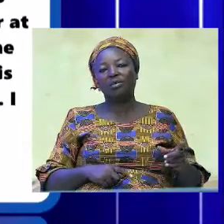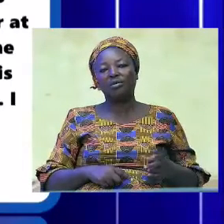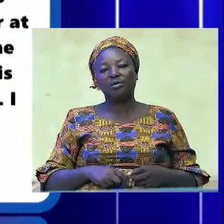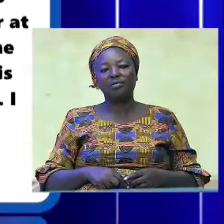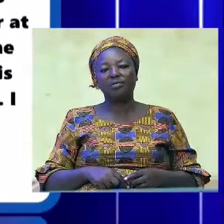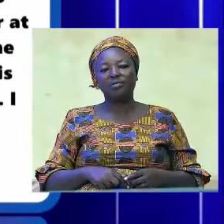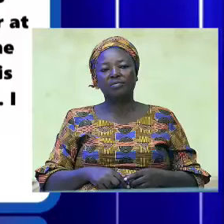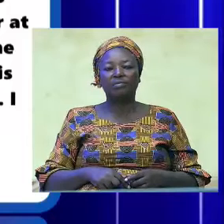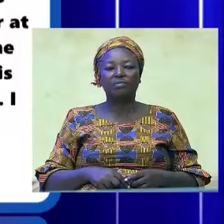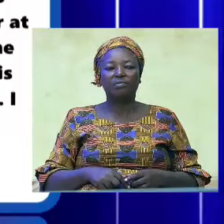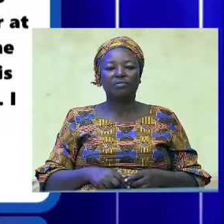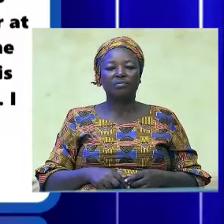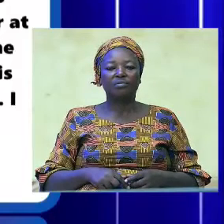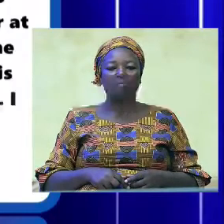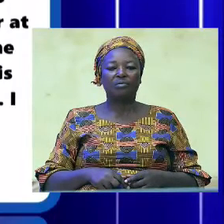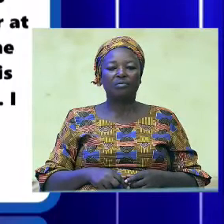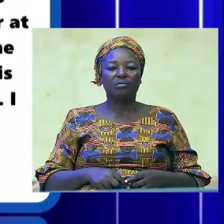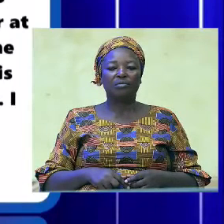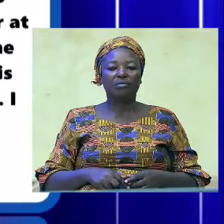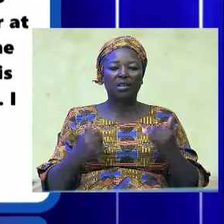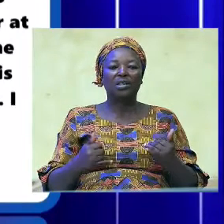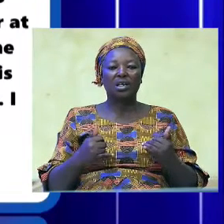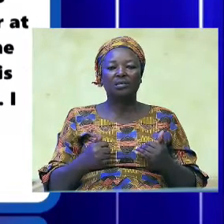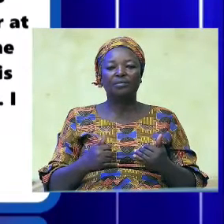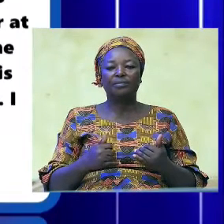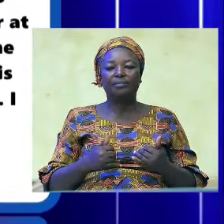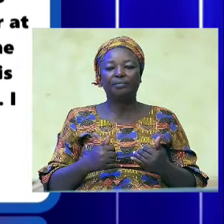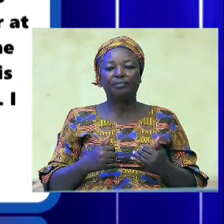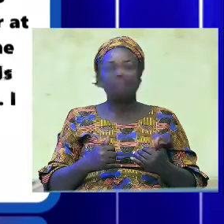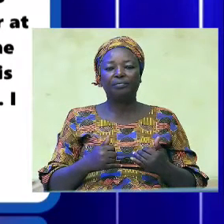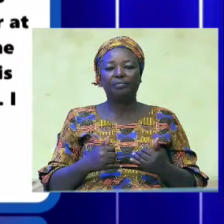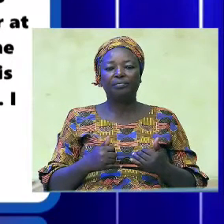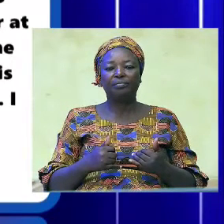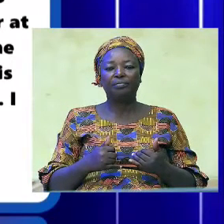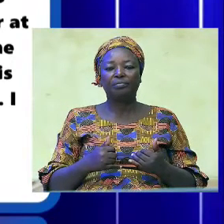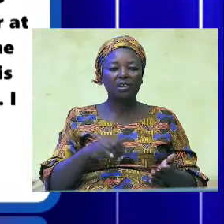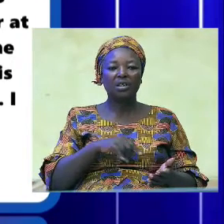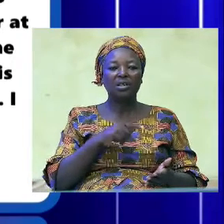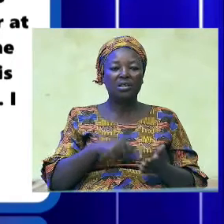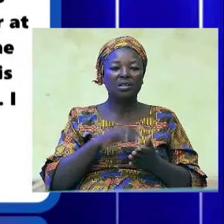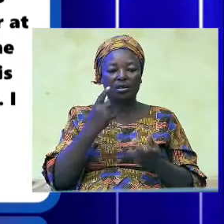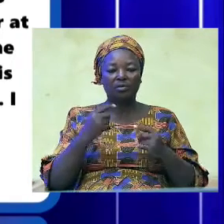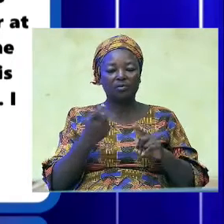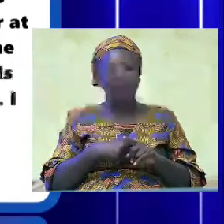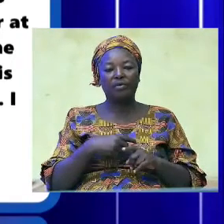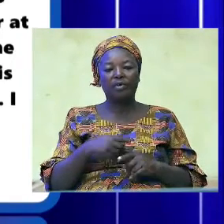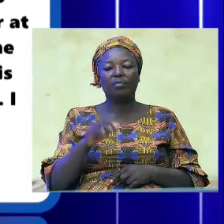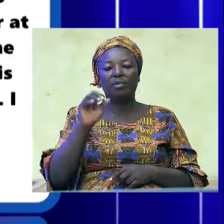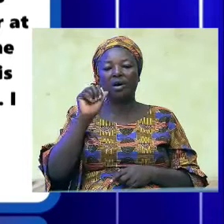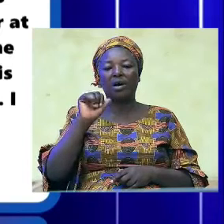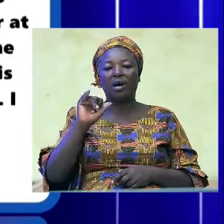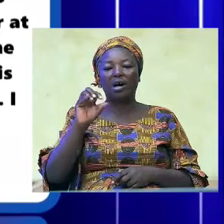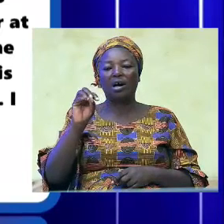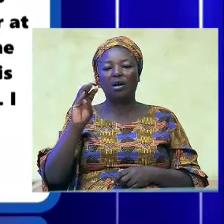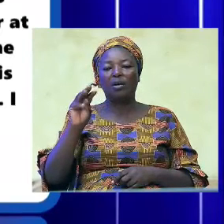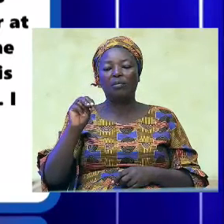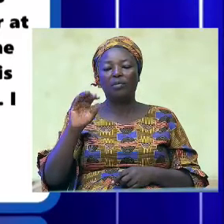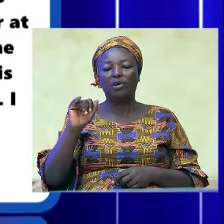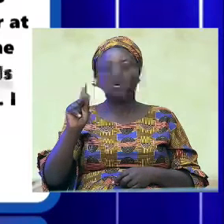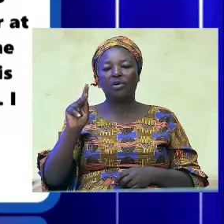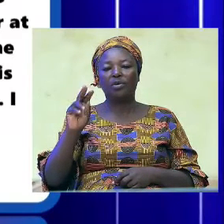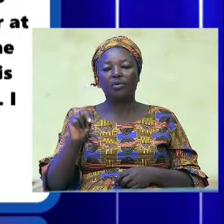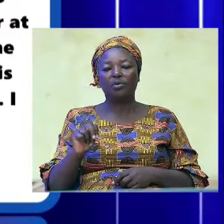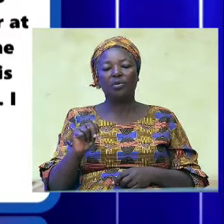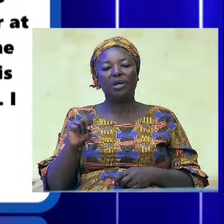disappeared. Praise the Lord. And now this is coming from Priscilla Ayomiku.